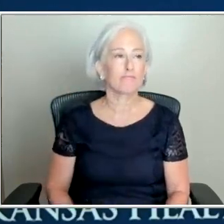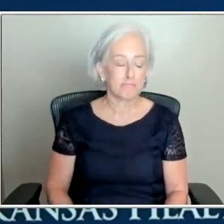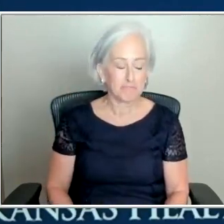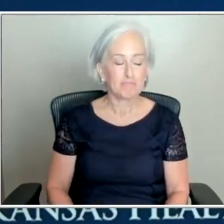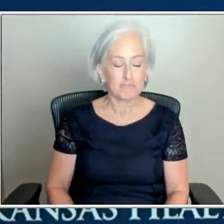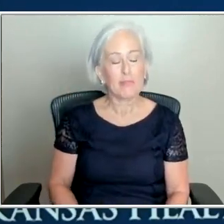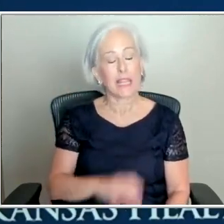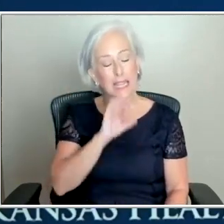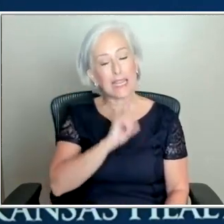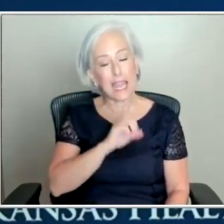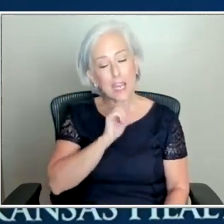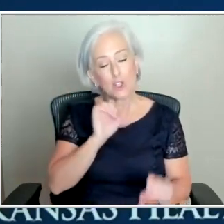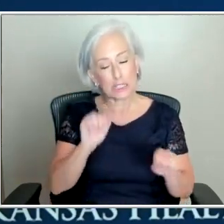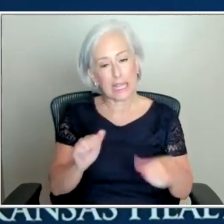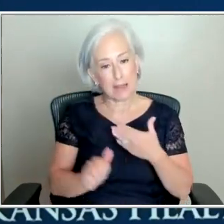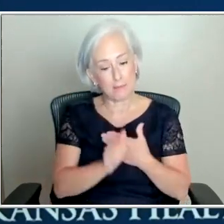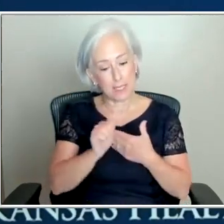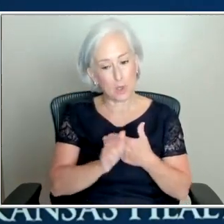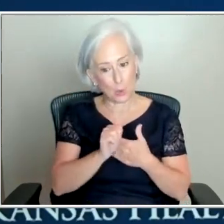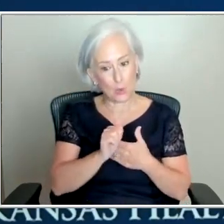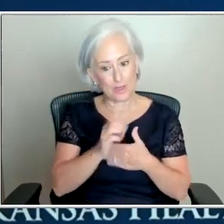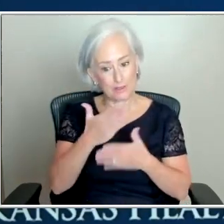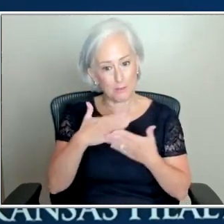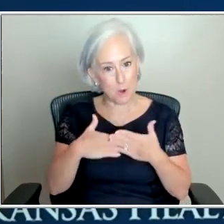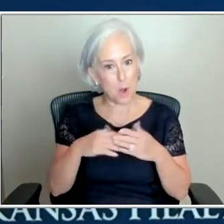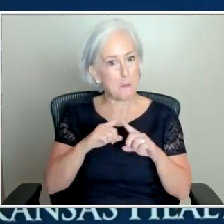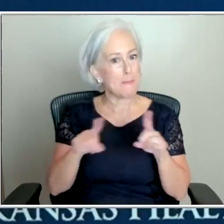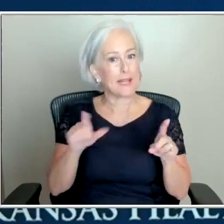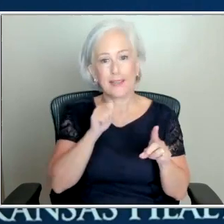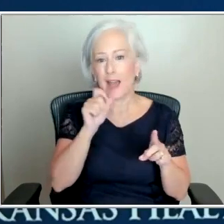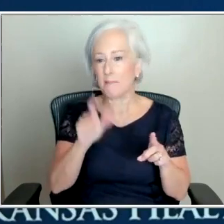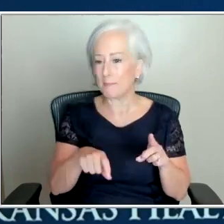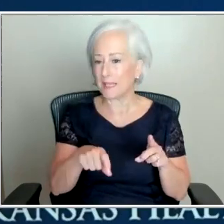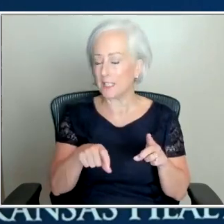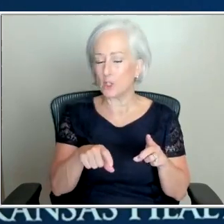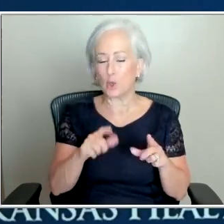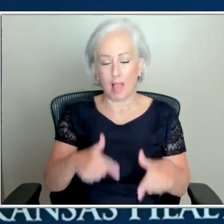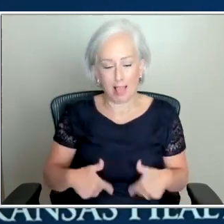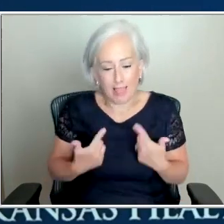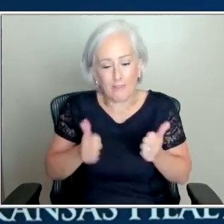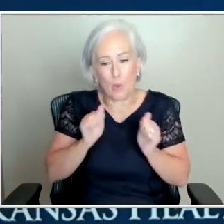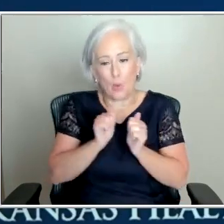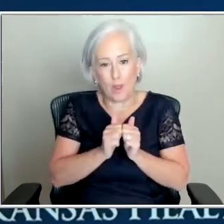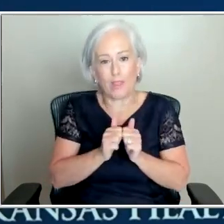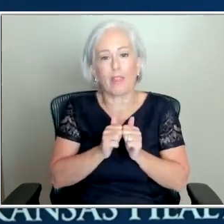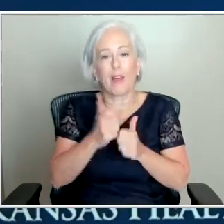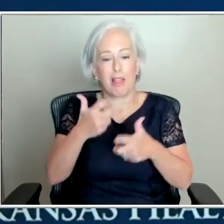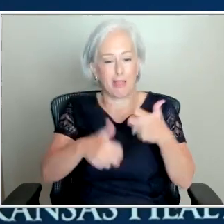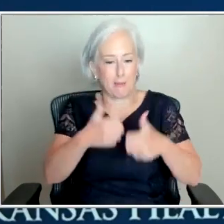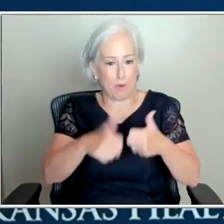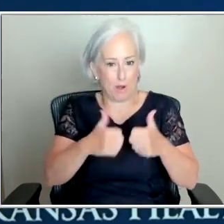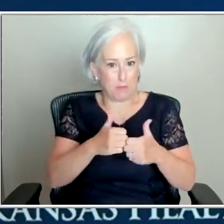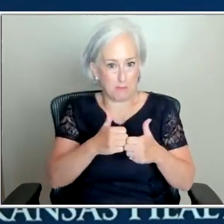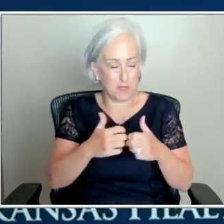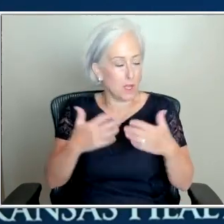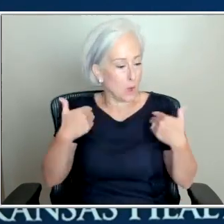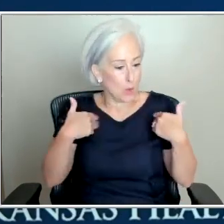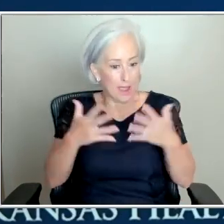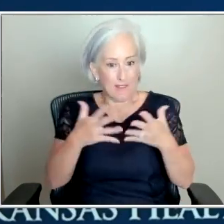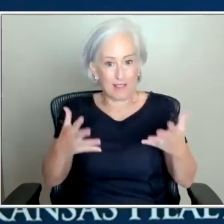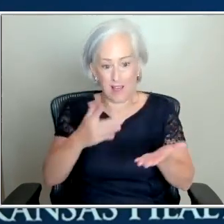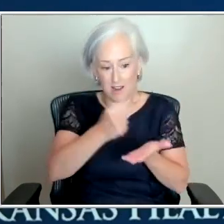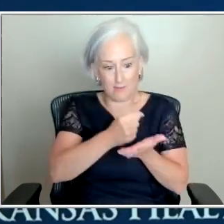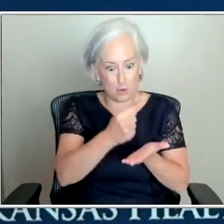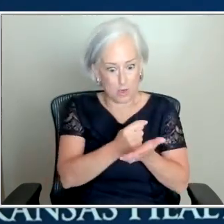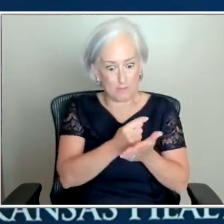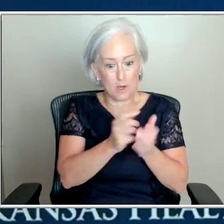these pelvic floor disorders, it doesn't mean you have to live with them. There are really good treatment options and non-surgical. You don't have to have surgery and